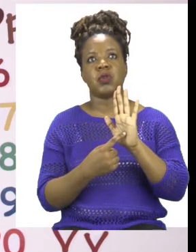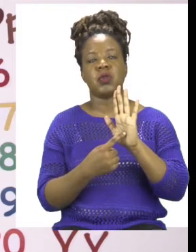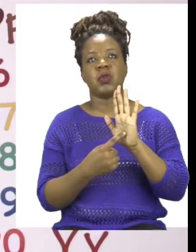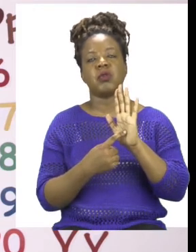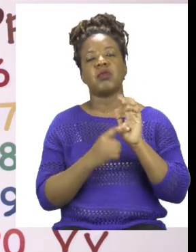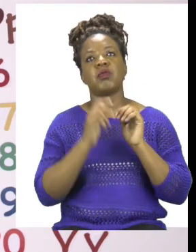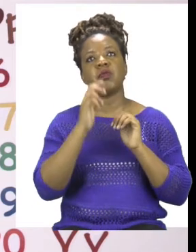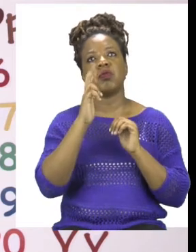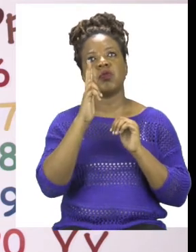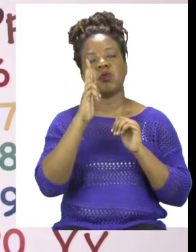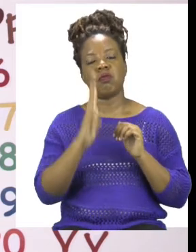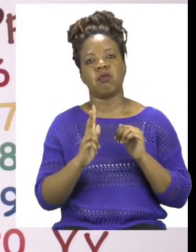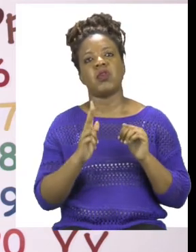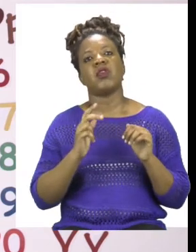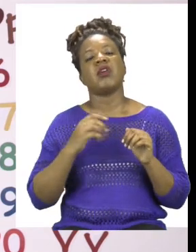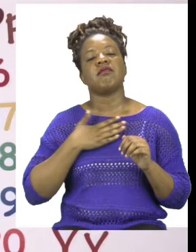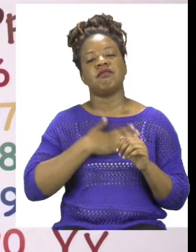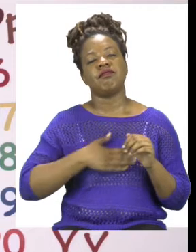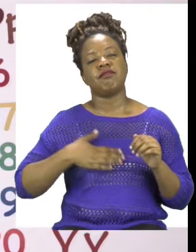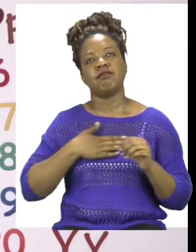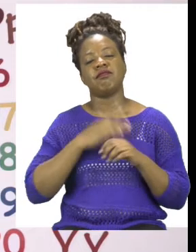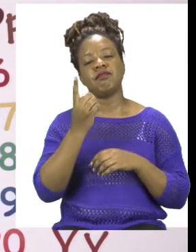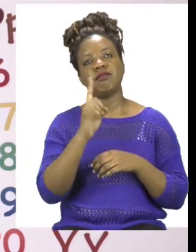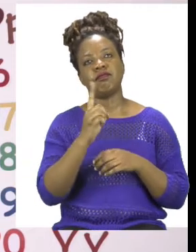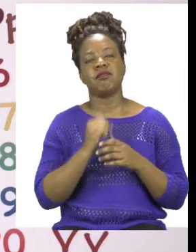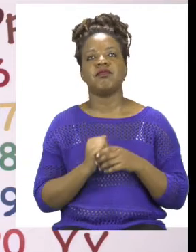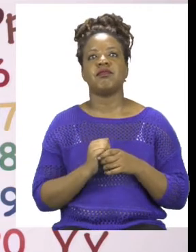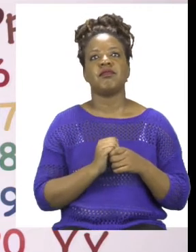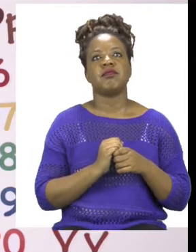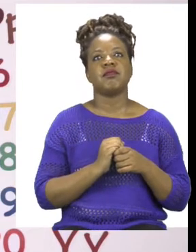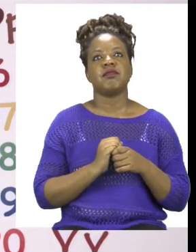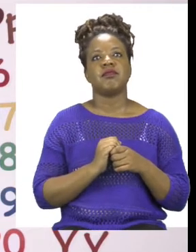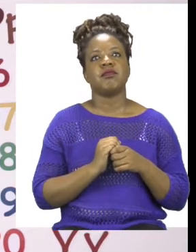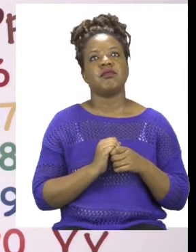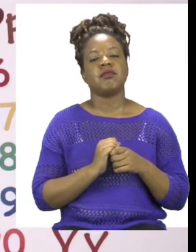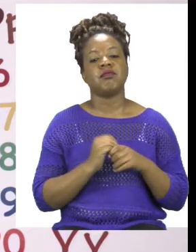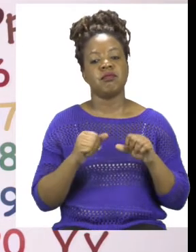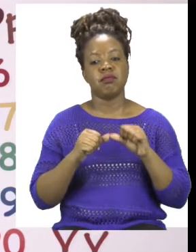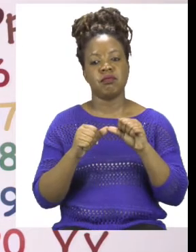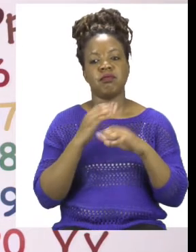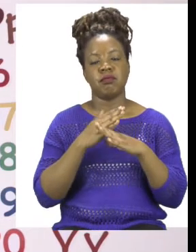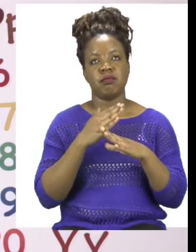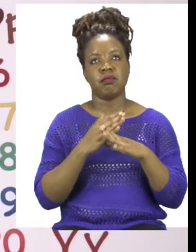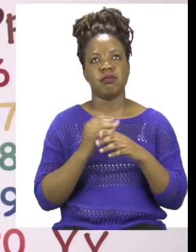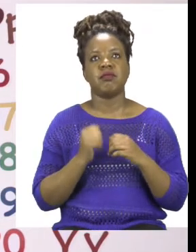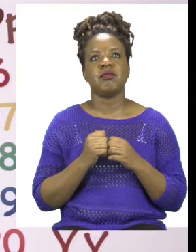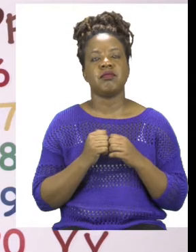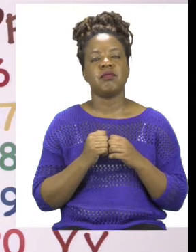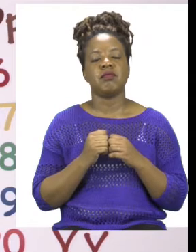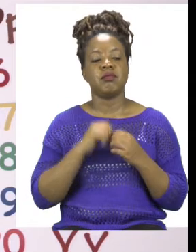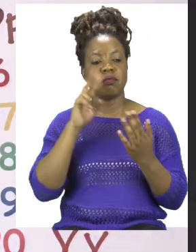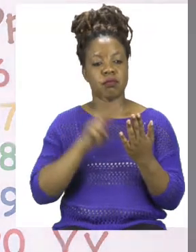experiencing in terms of emotions. Now, let's take a look back into our exercise and read some of the scenarios so